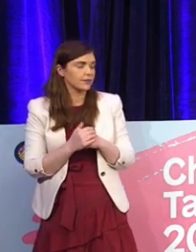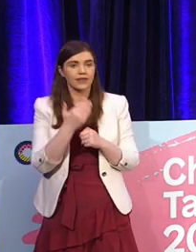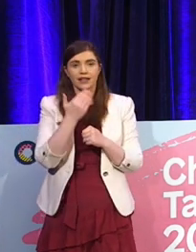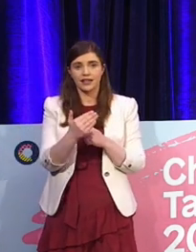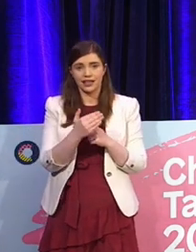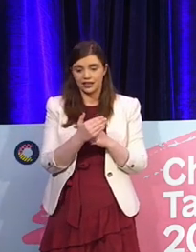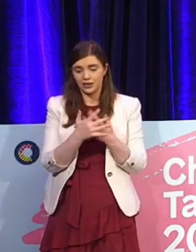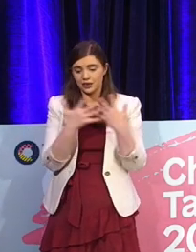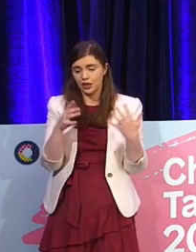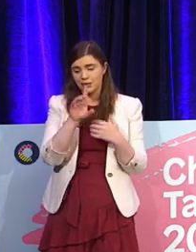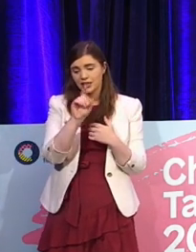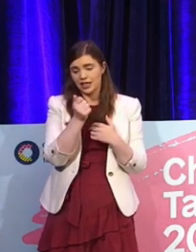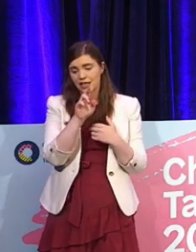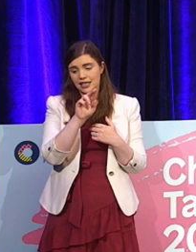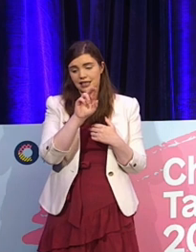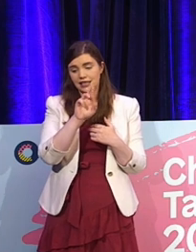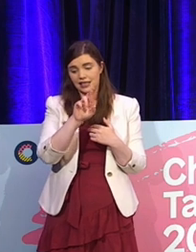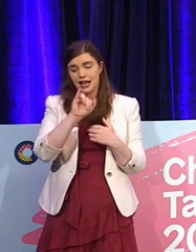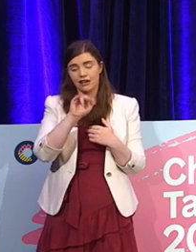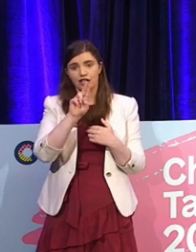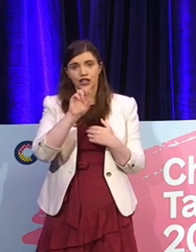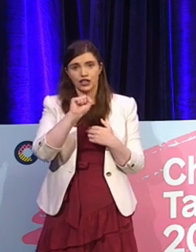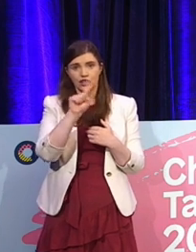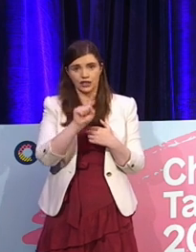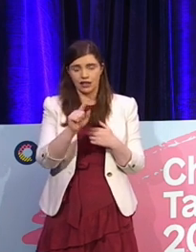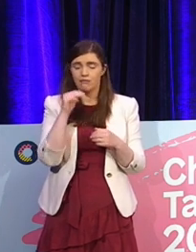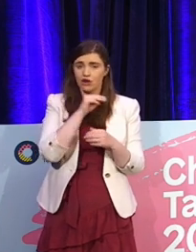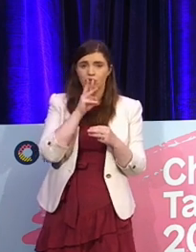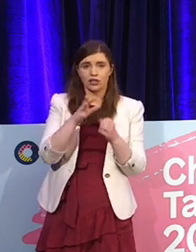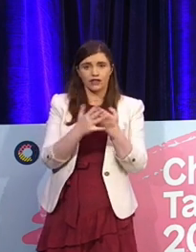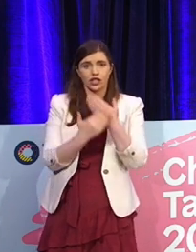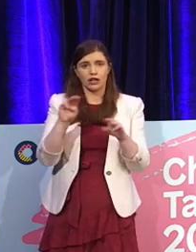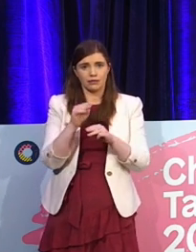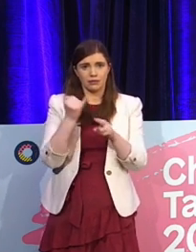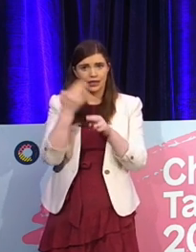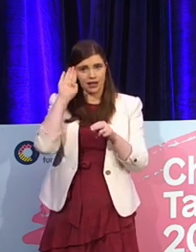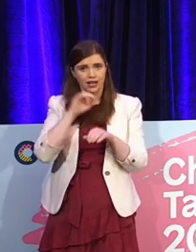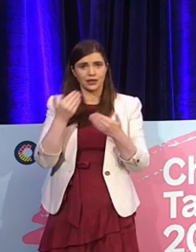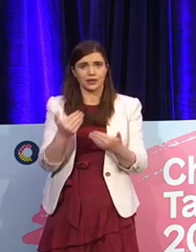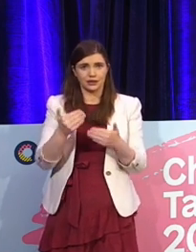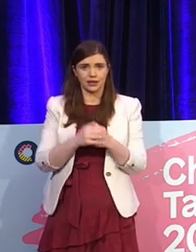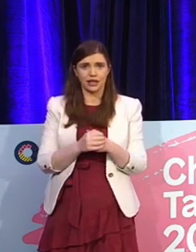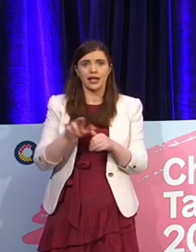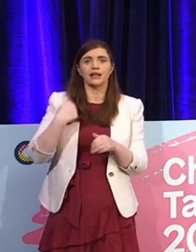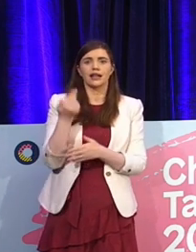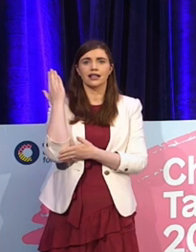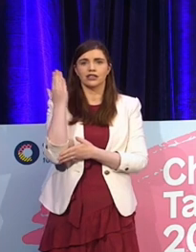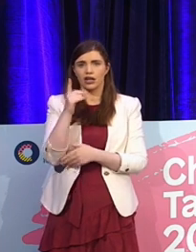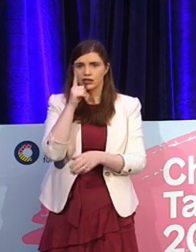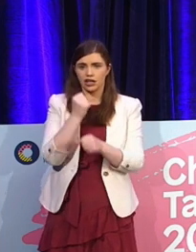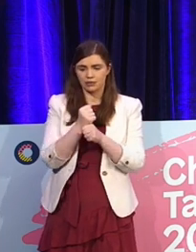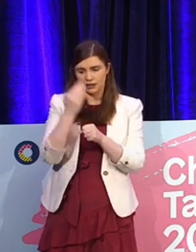Thank you so much, Darius, for those really important words for young people in Ireland today. Our next talk explores the theme